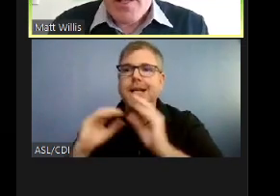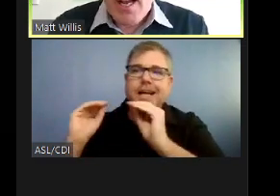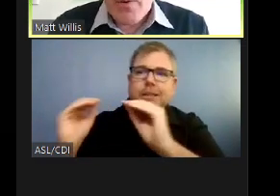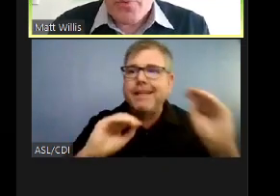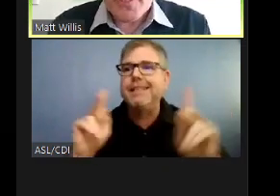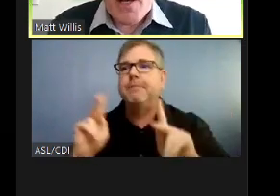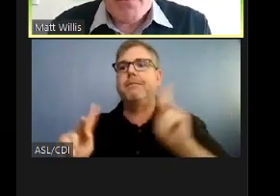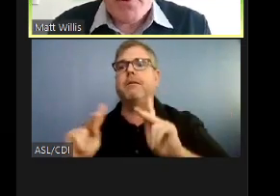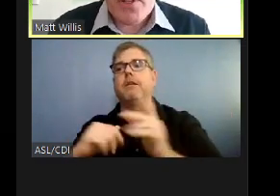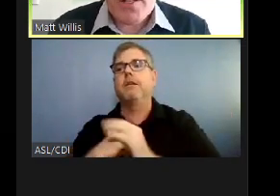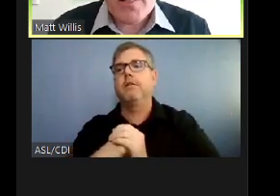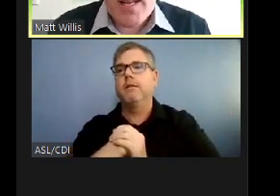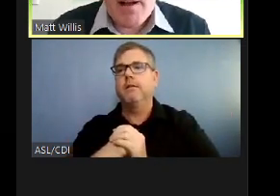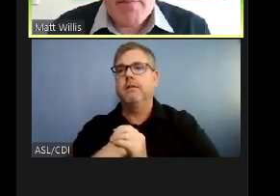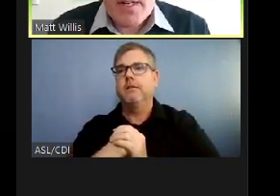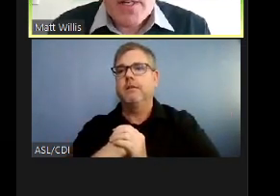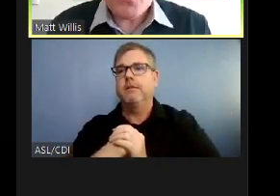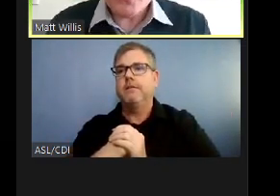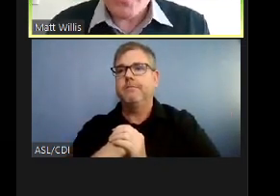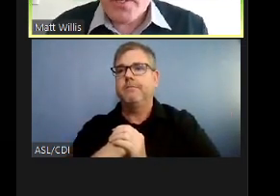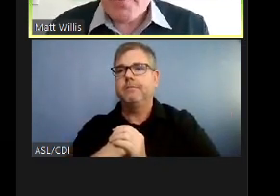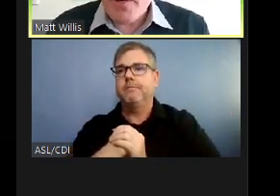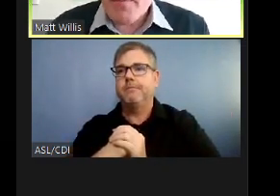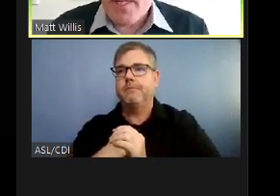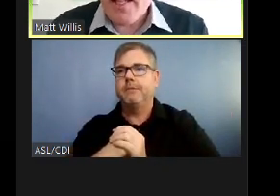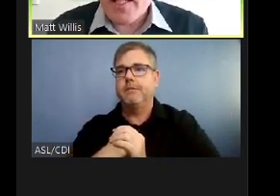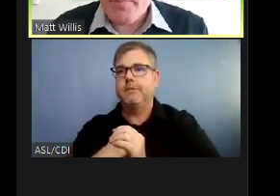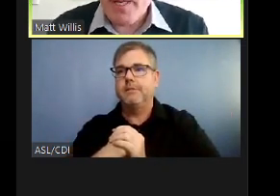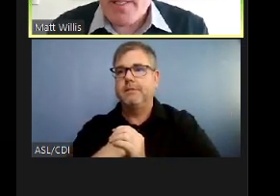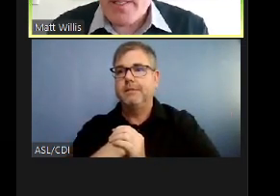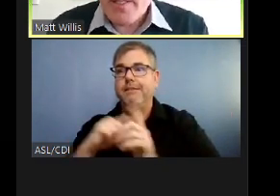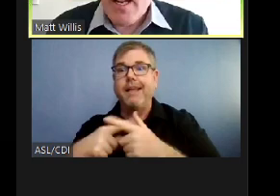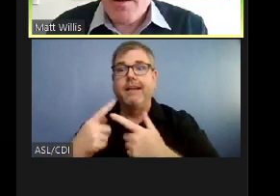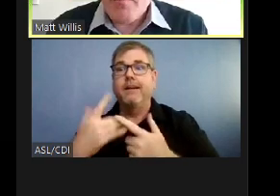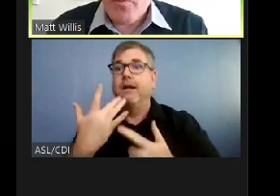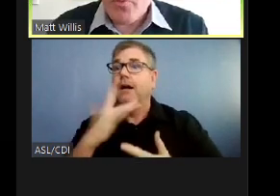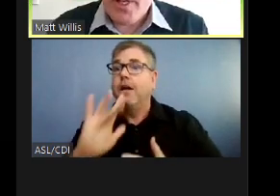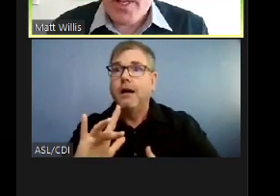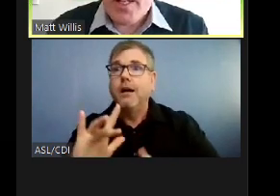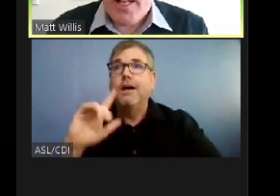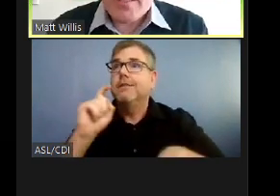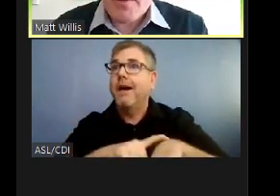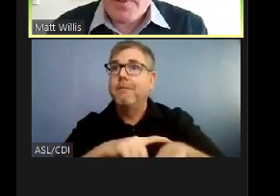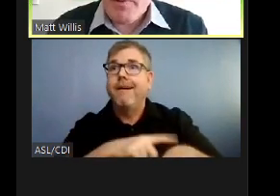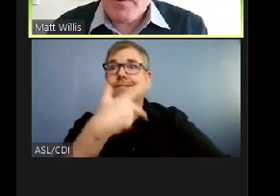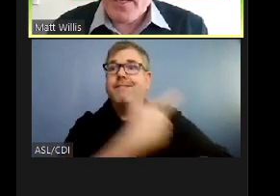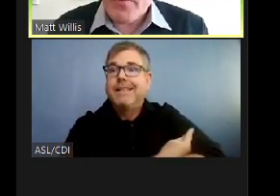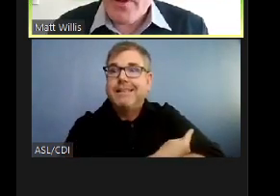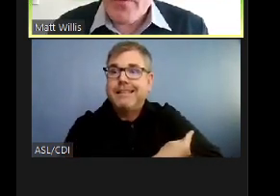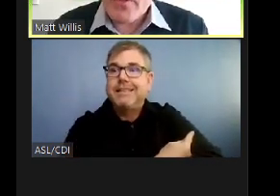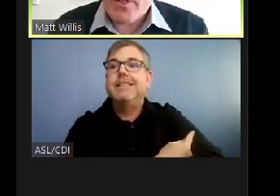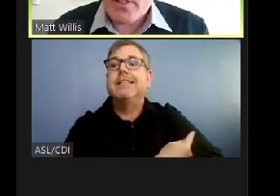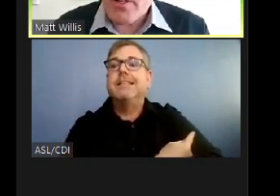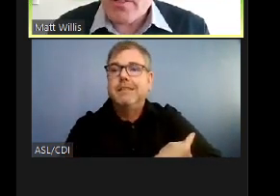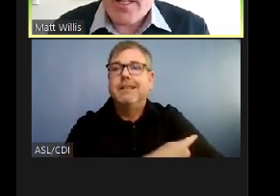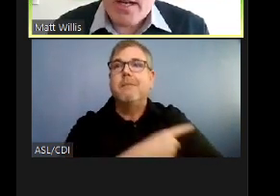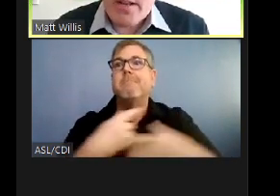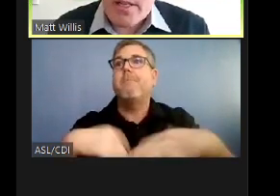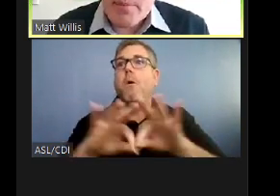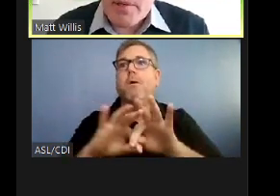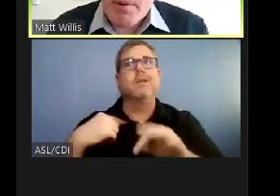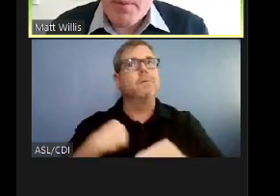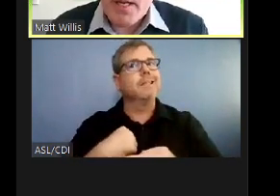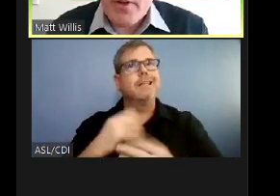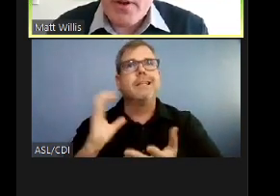and it was really helpful for us to have new leadership come into that space, working as a deputy public health officer alongside